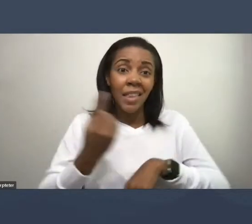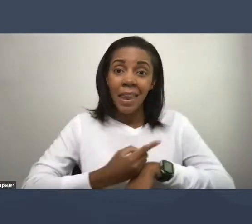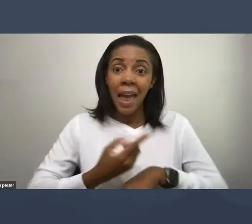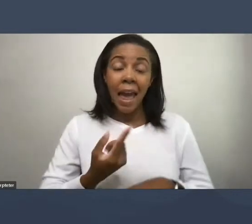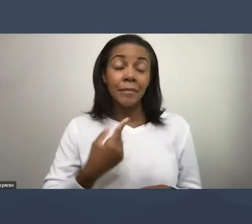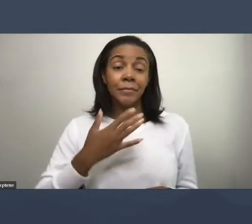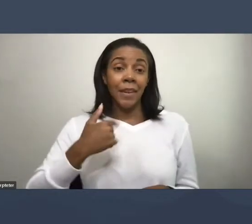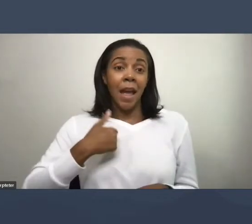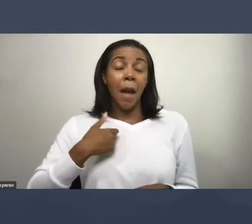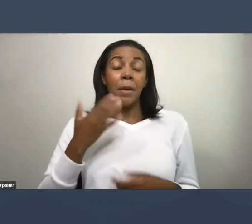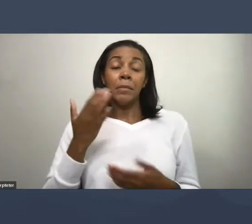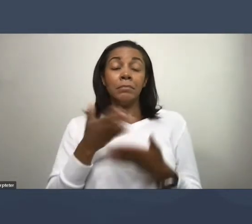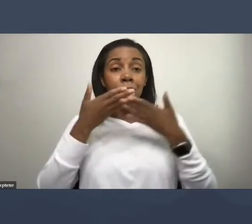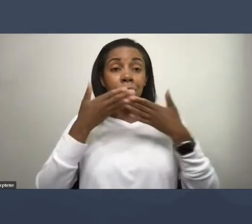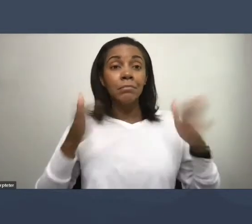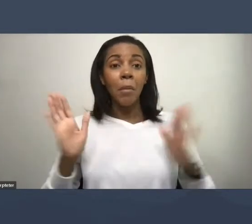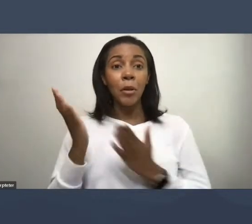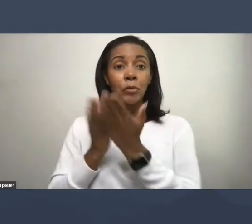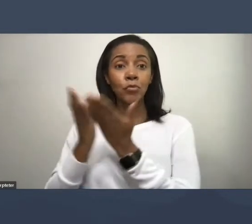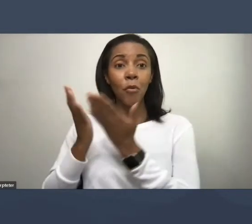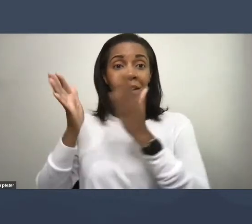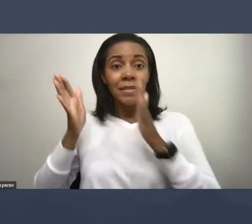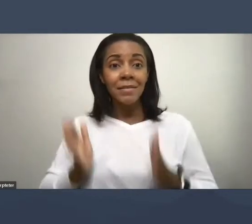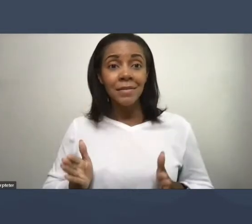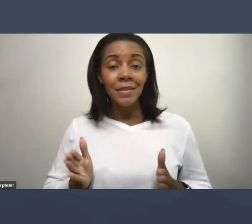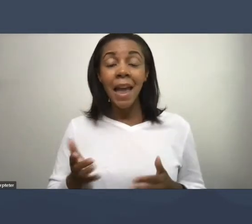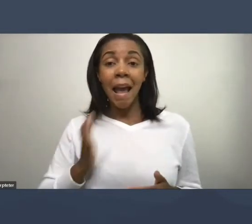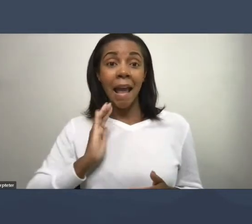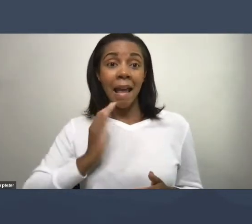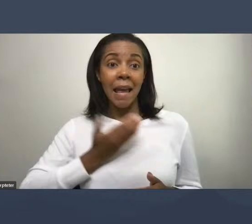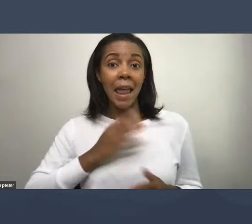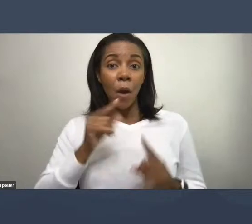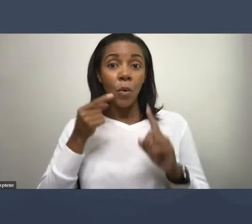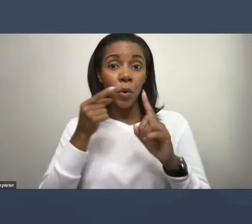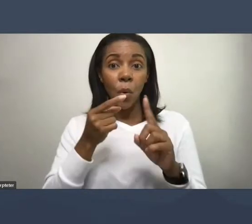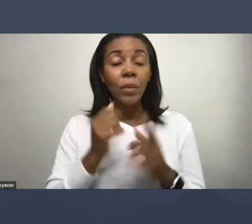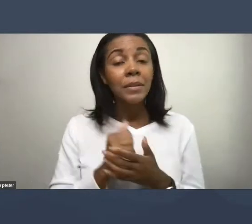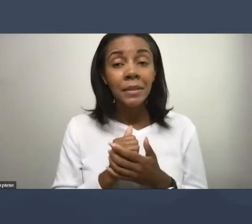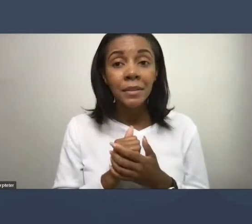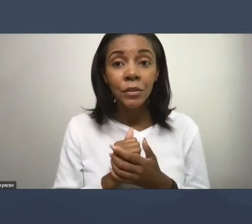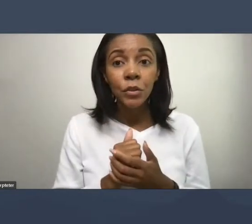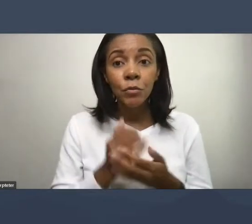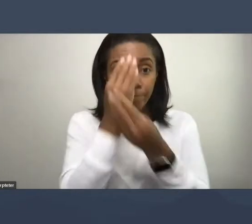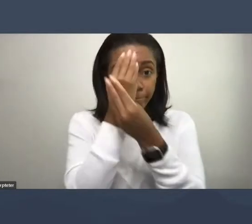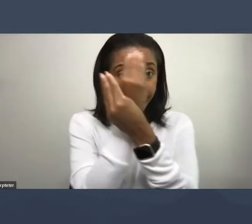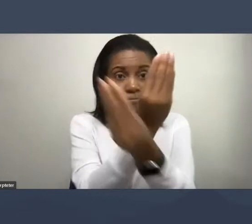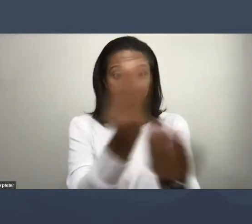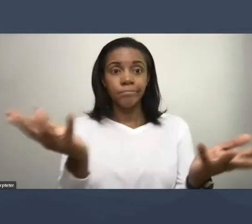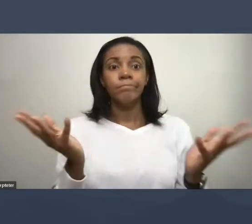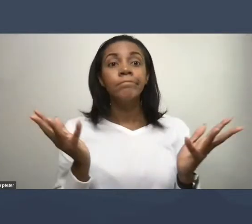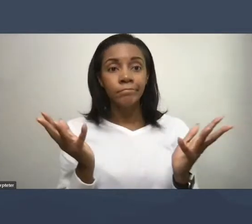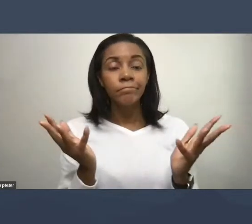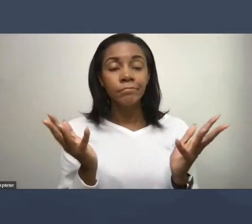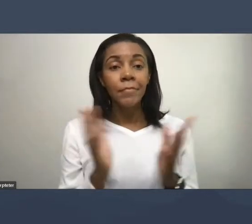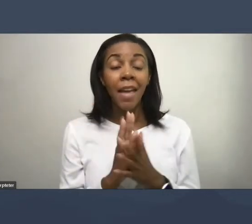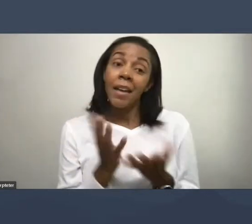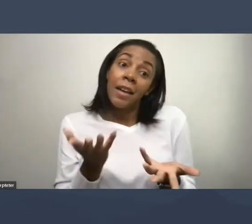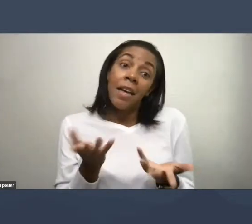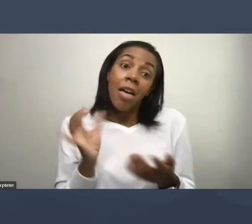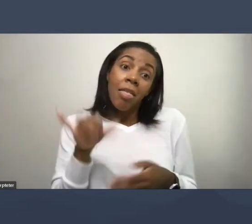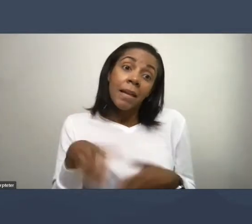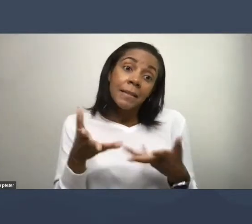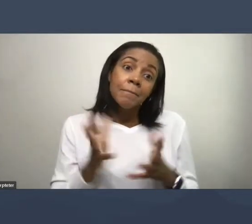a public servant, we're public servants, and our ultimate goal is to defend all people of the valley. And that's where we are.